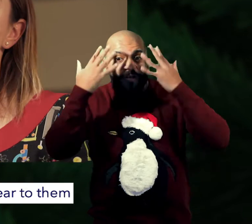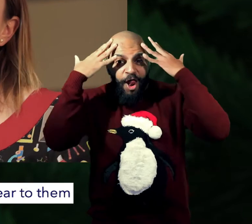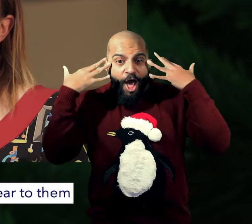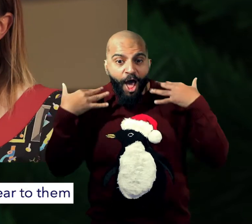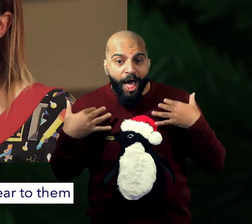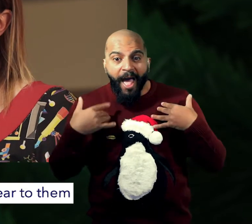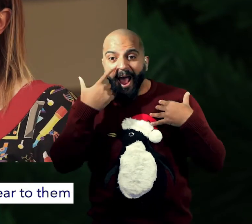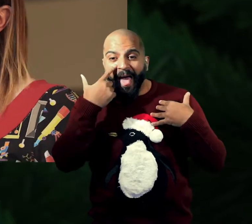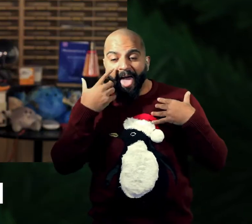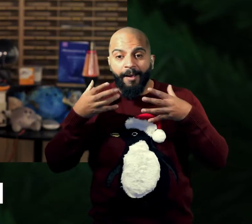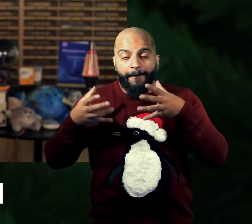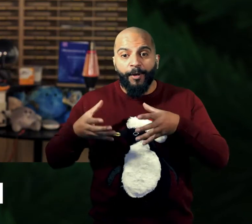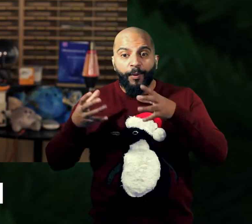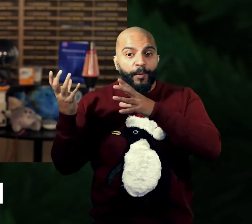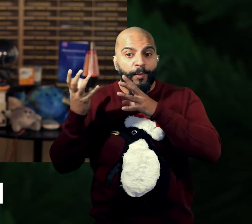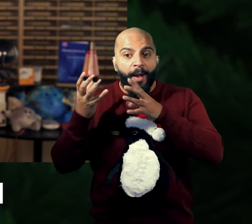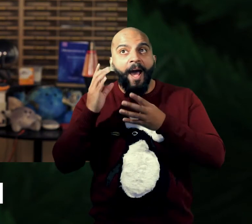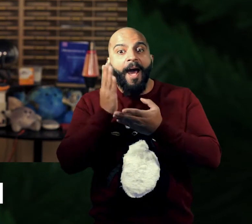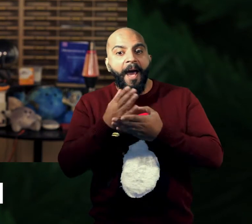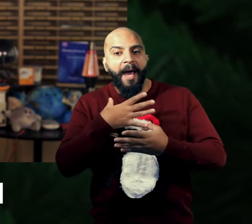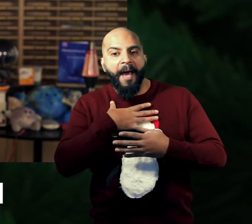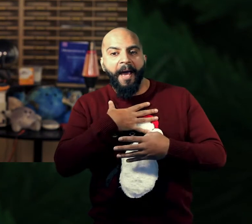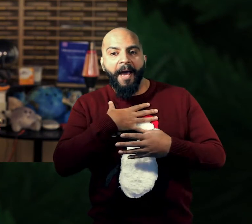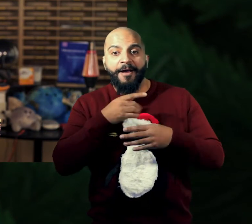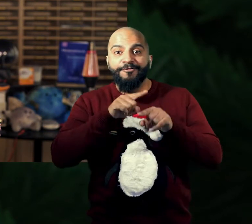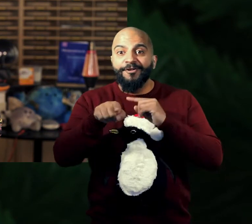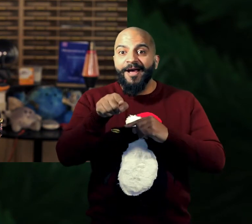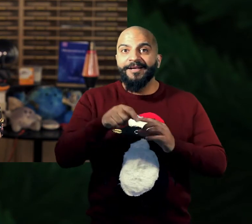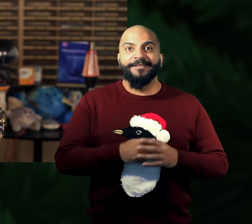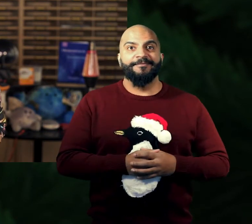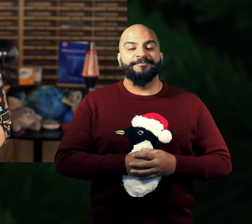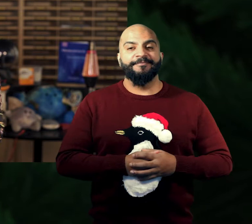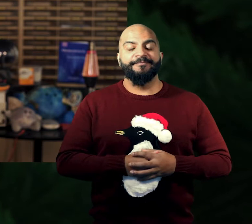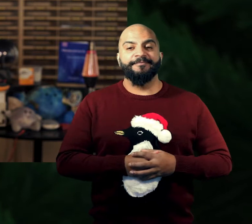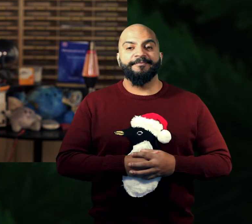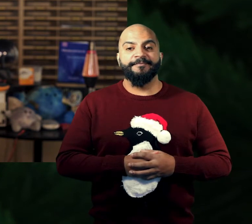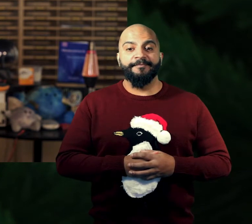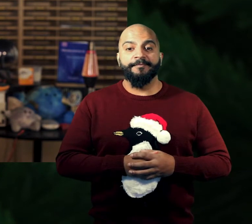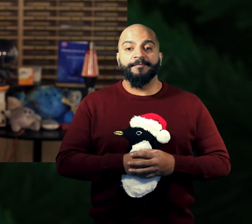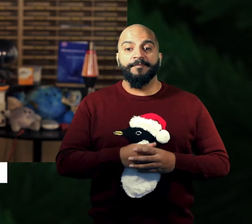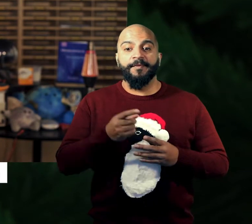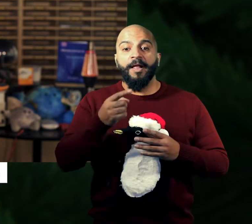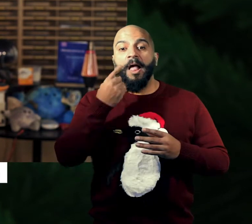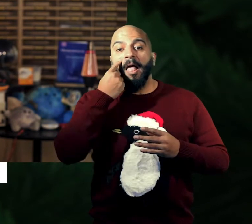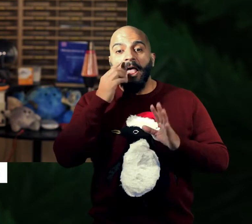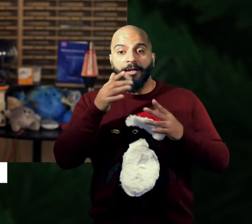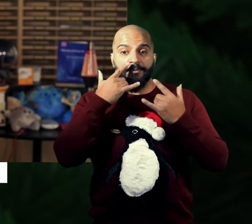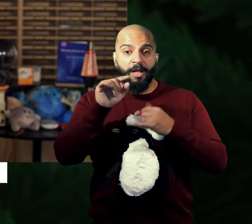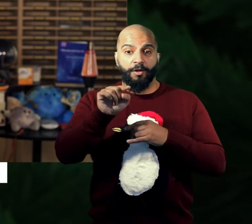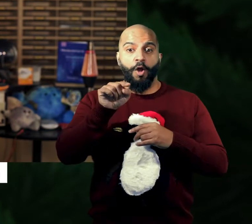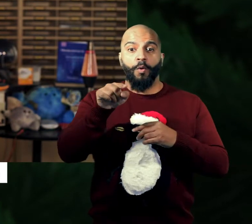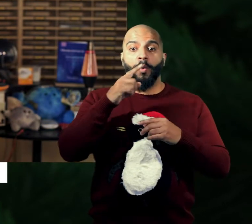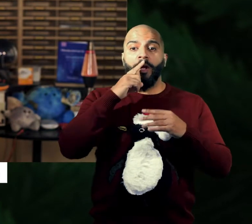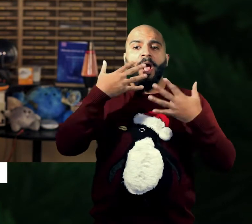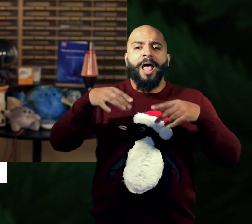your charge balloon near to them to see what the effect is on their hair. For all of these experiments, it's important not